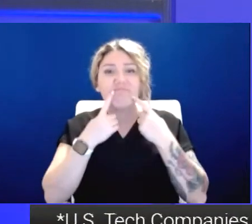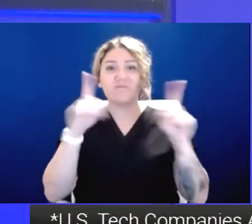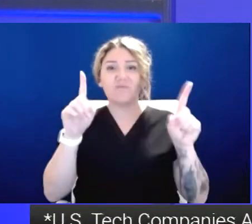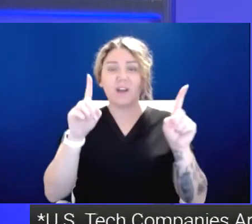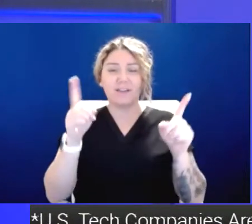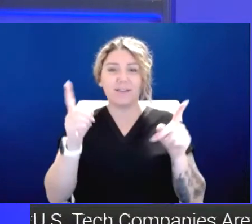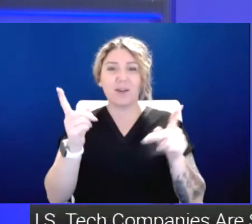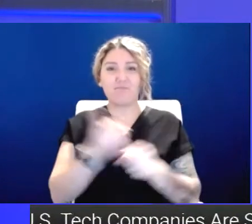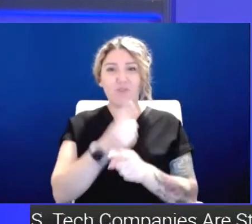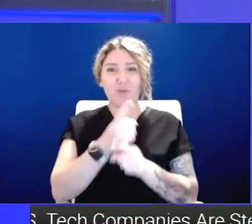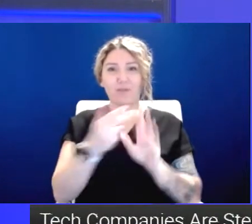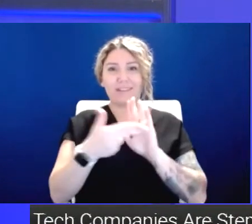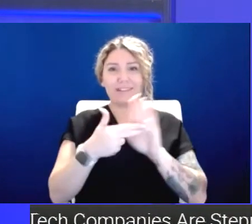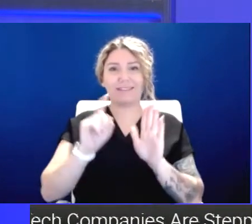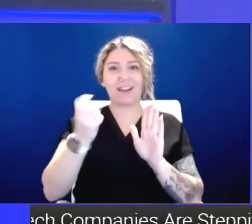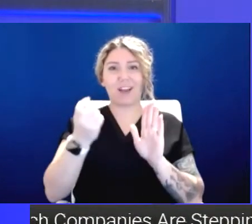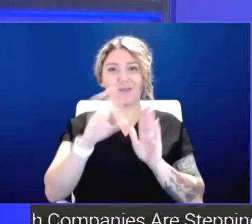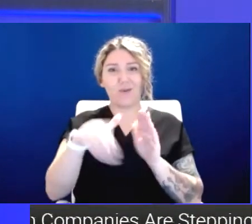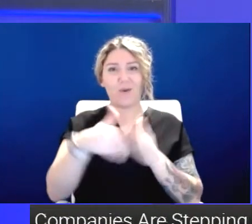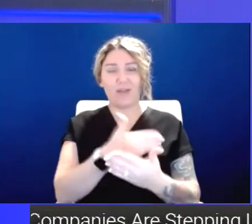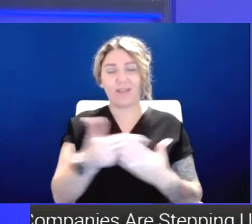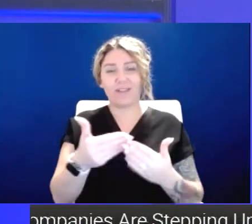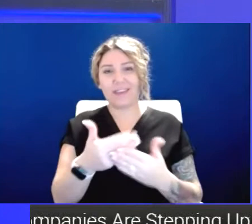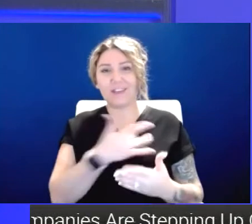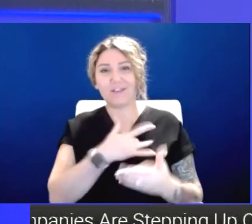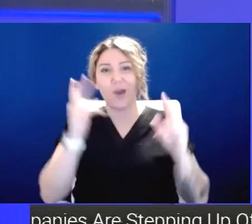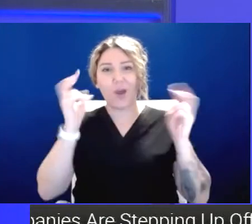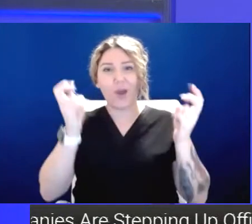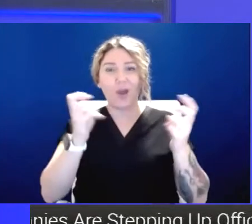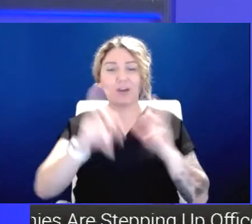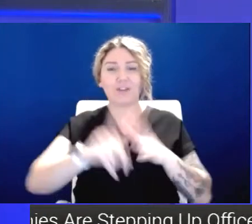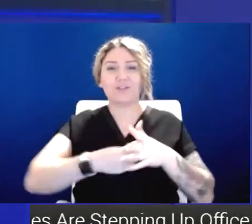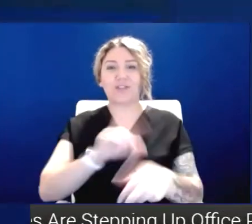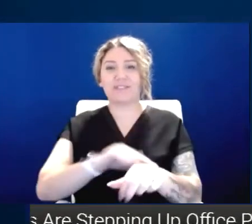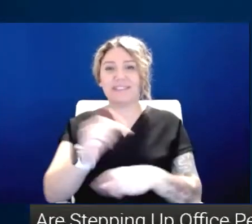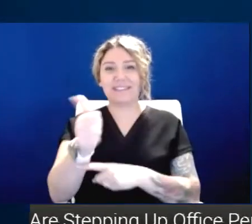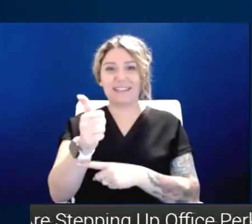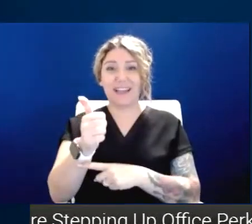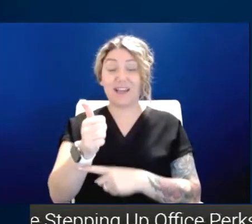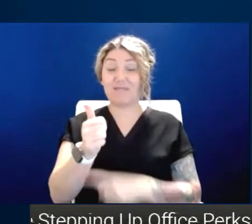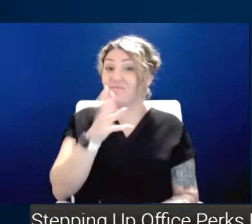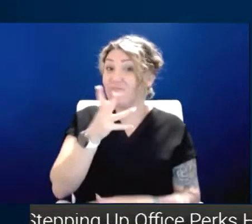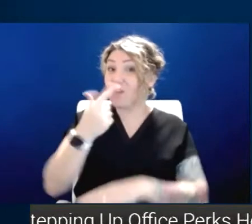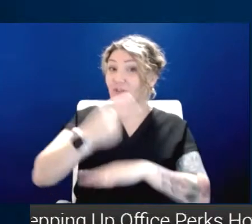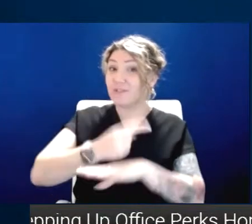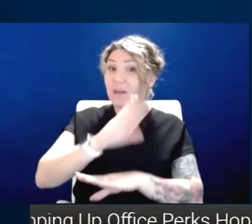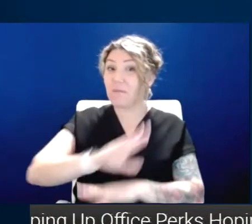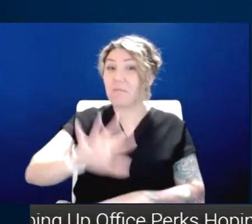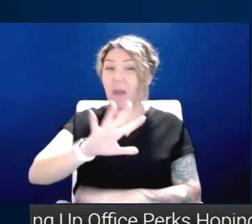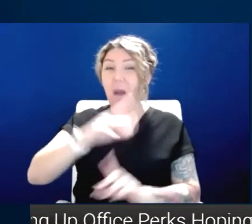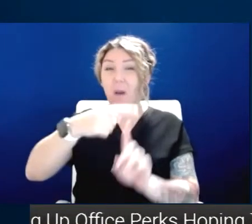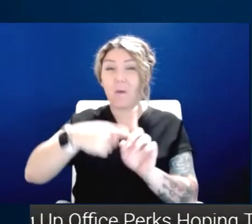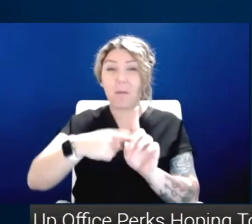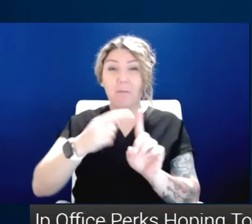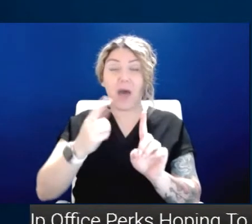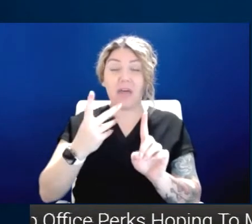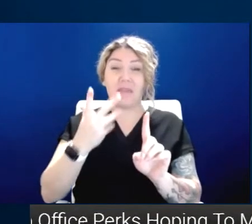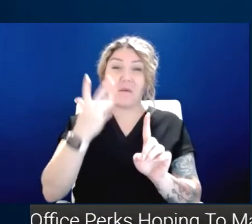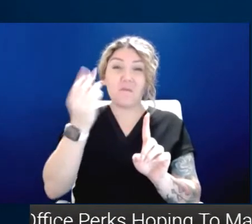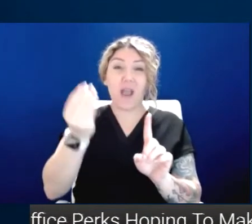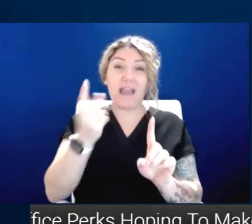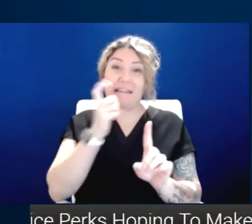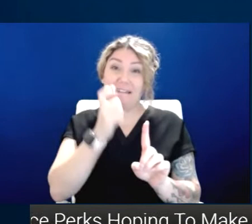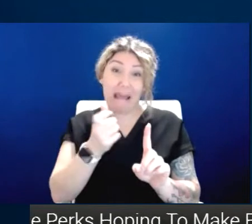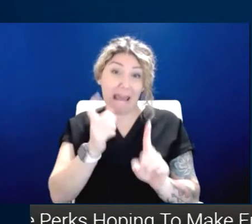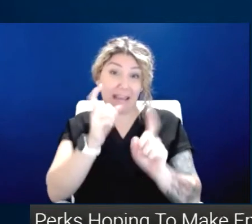diagnose her. That is coming up on All Things Heart starting at 10 a.m. Don't forget, Mother's Day is just about a month away. So if you don't have a gift yet, we want your